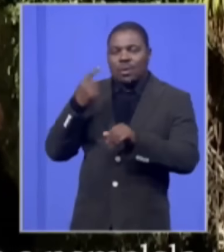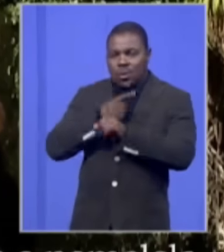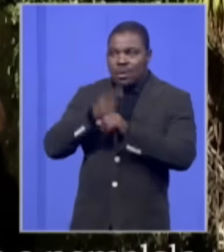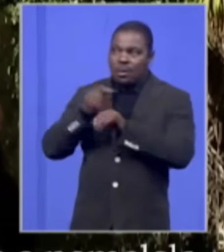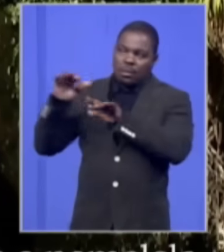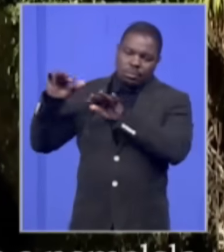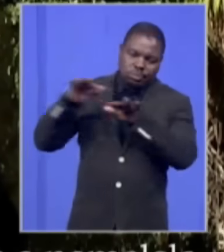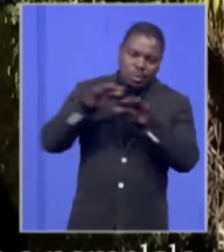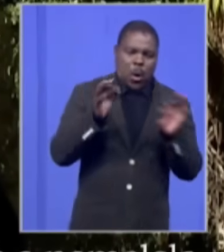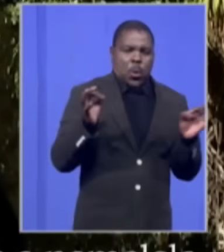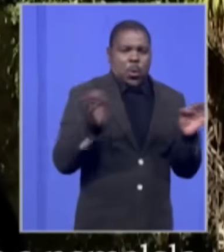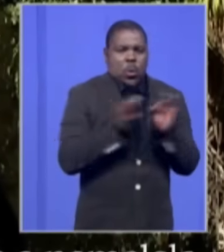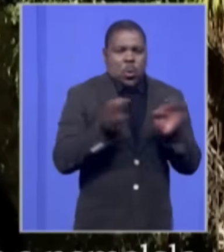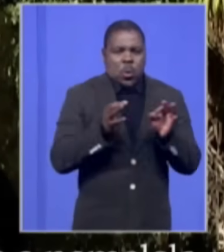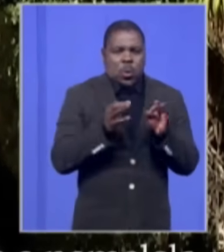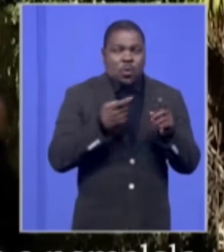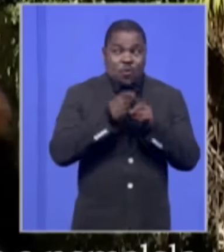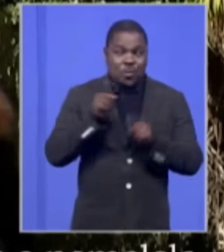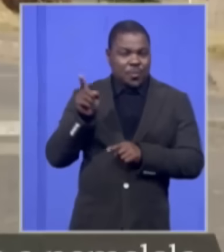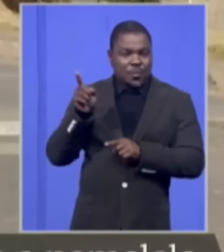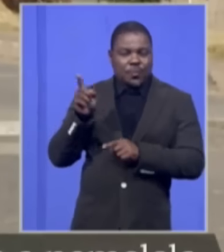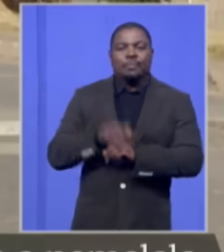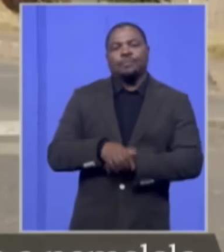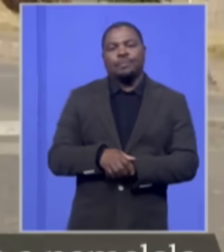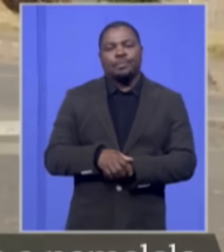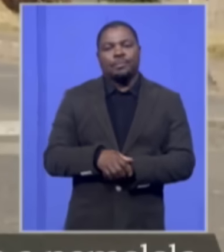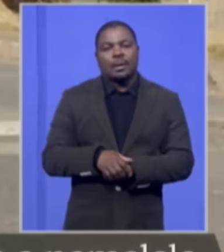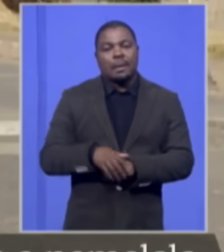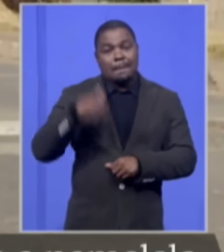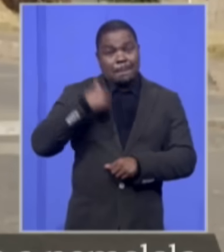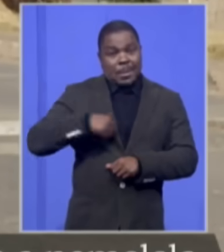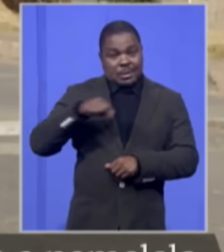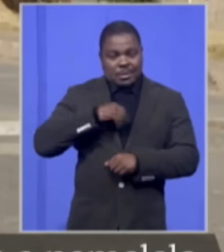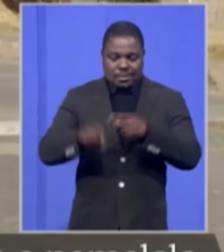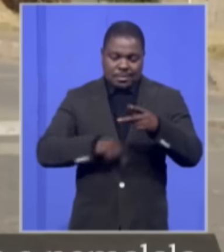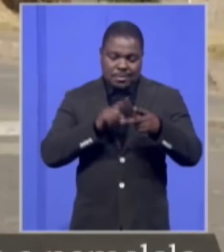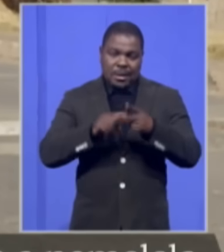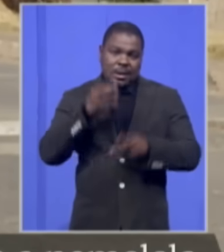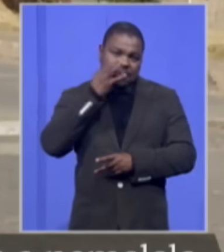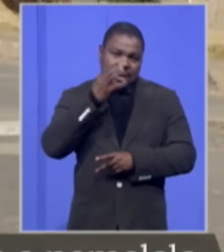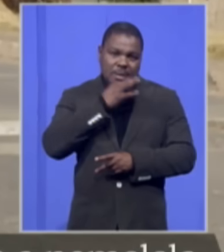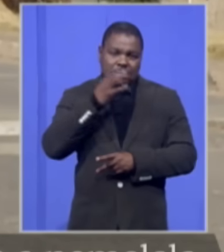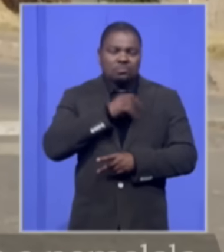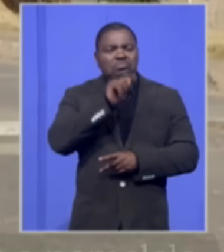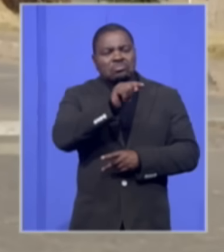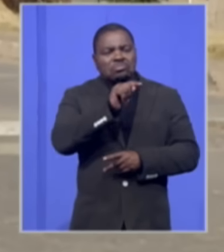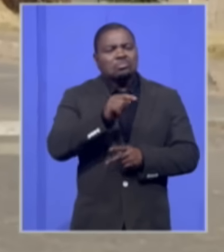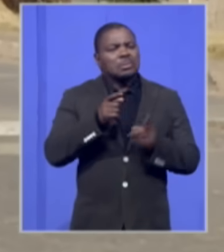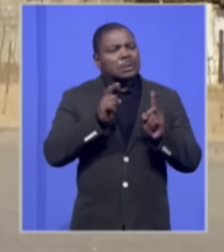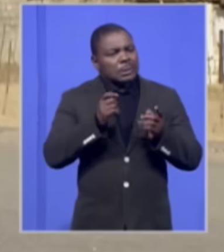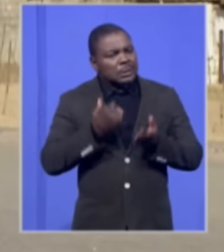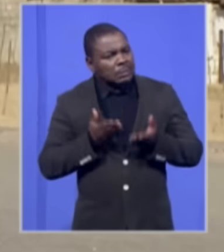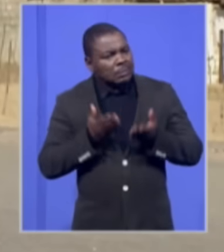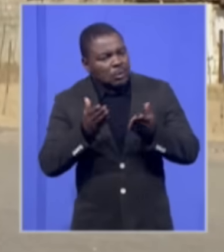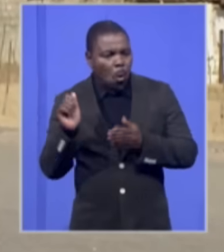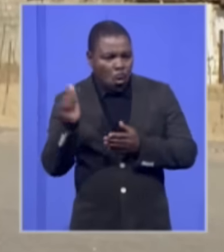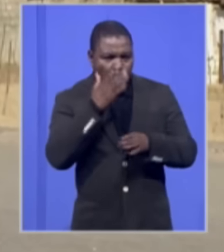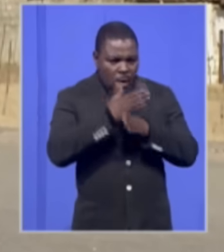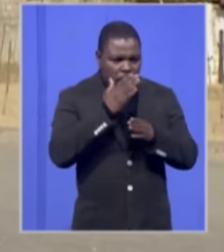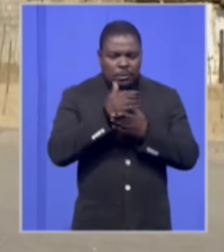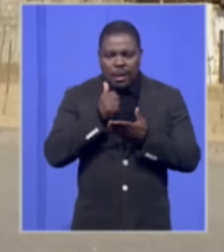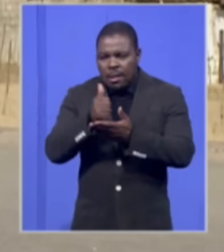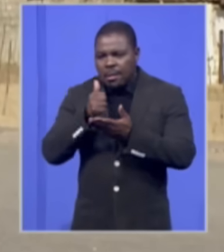cold air from that area. Masepala wa tlaleletša ge makala ka moka a thušo a šoma ka moka go ka